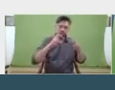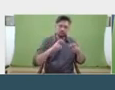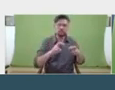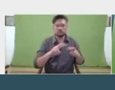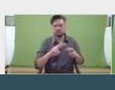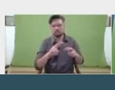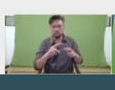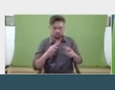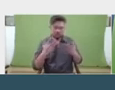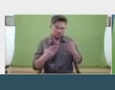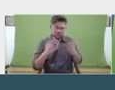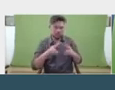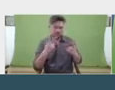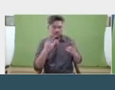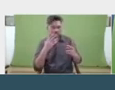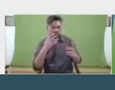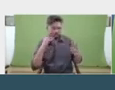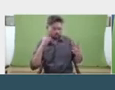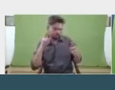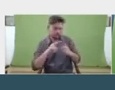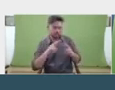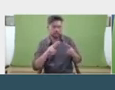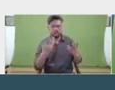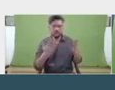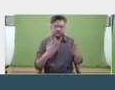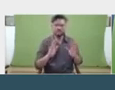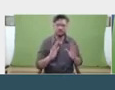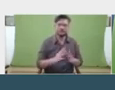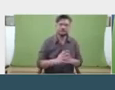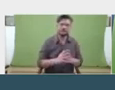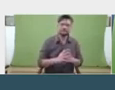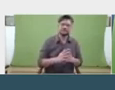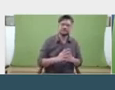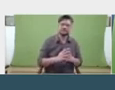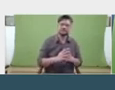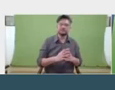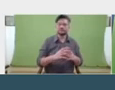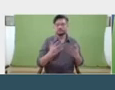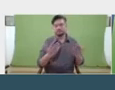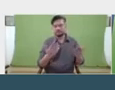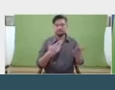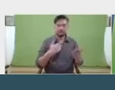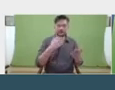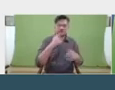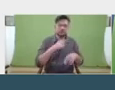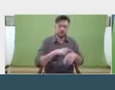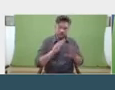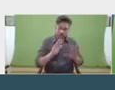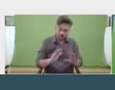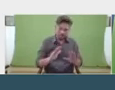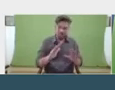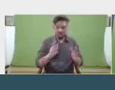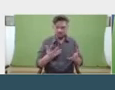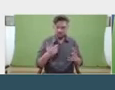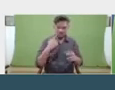studying sign language okay so now uh i have to ask how much time i have because i'll start on